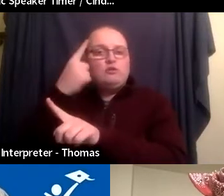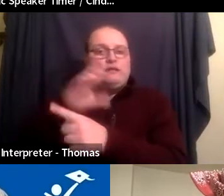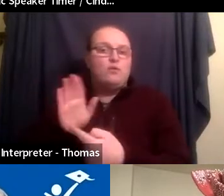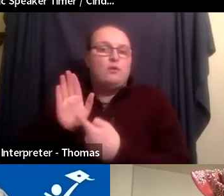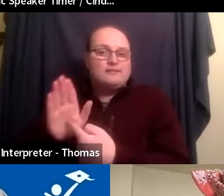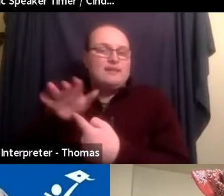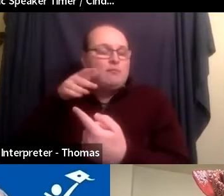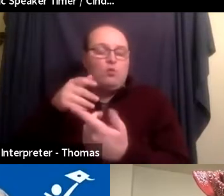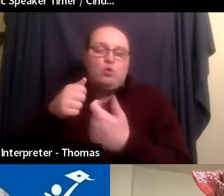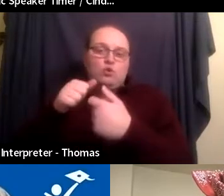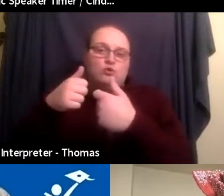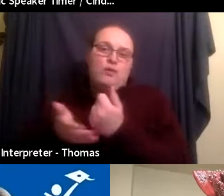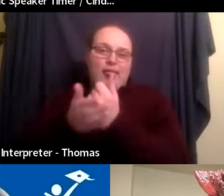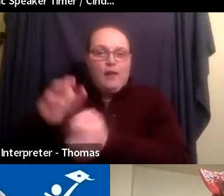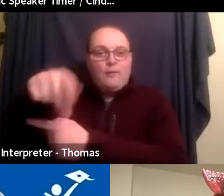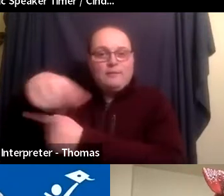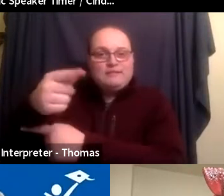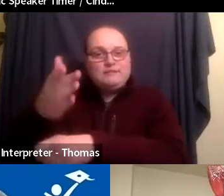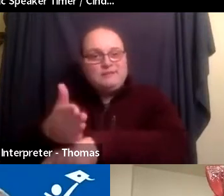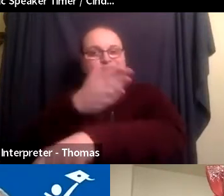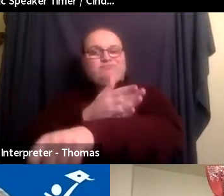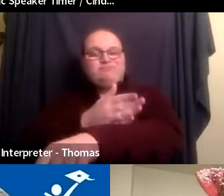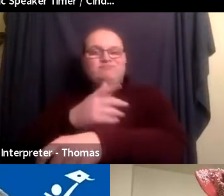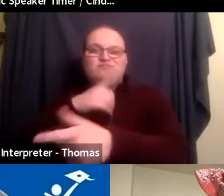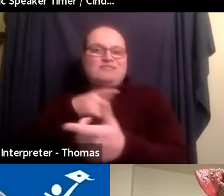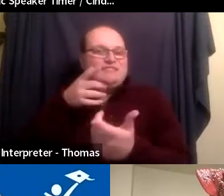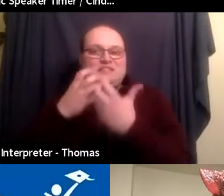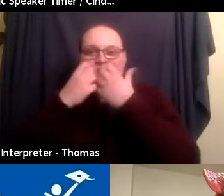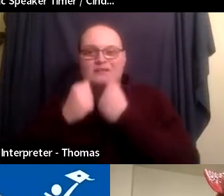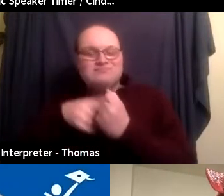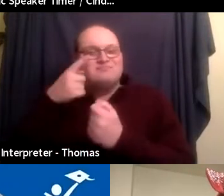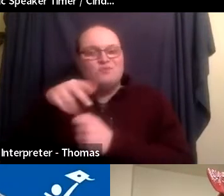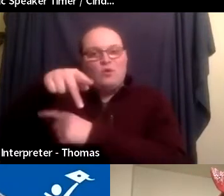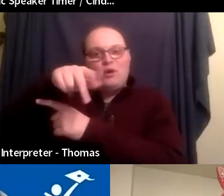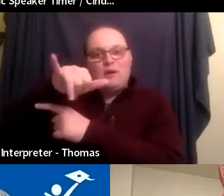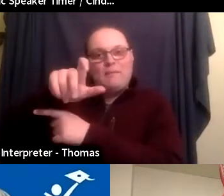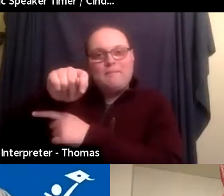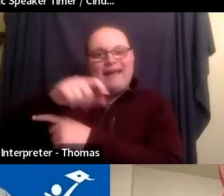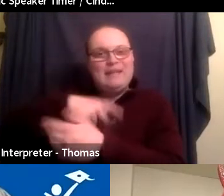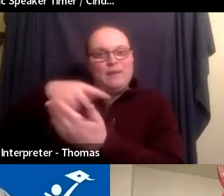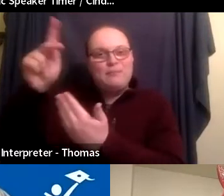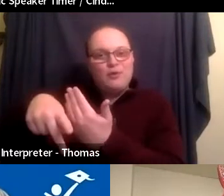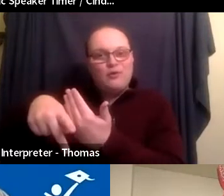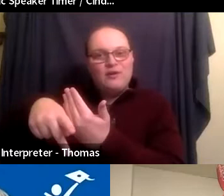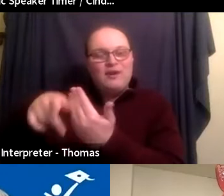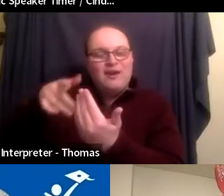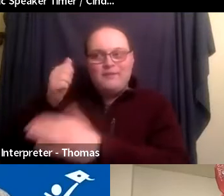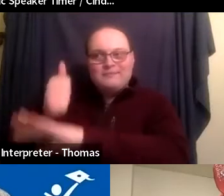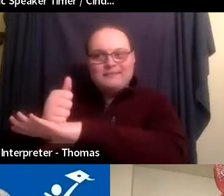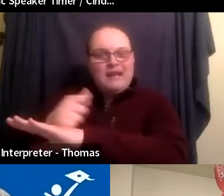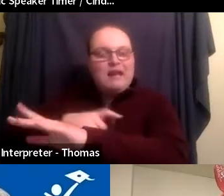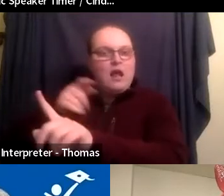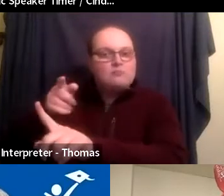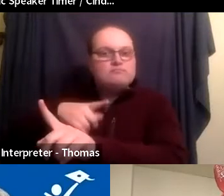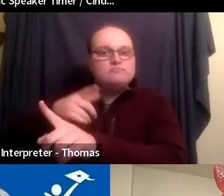exemplar investment opportunity, as a pilot program in schools to be examples for